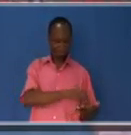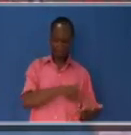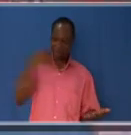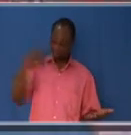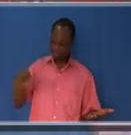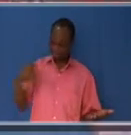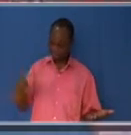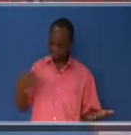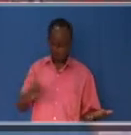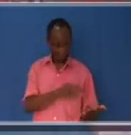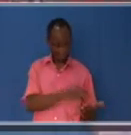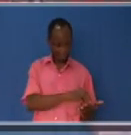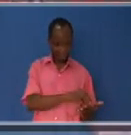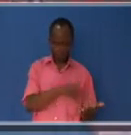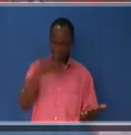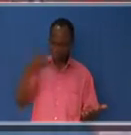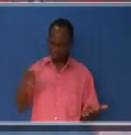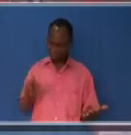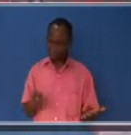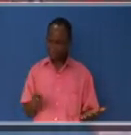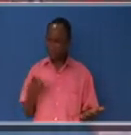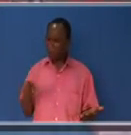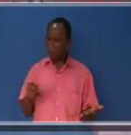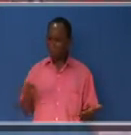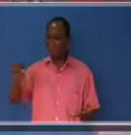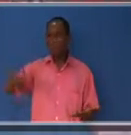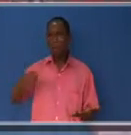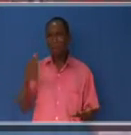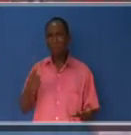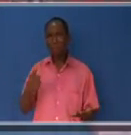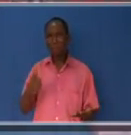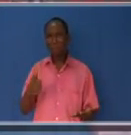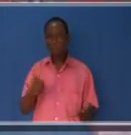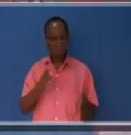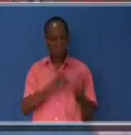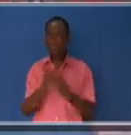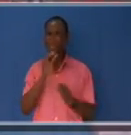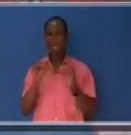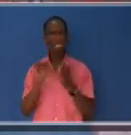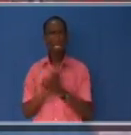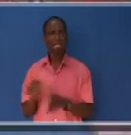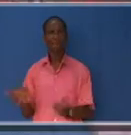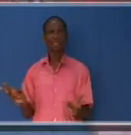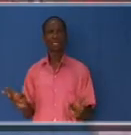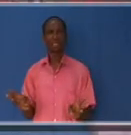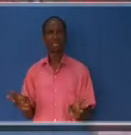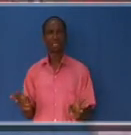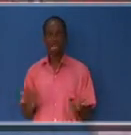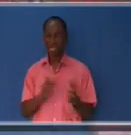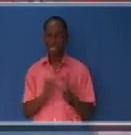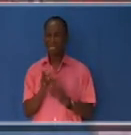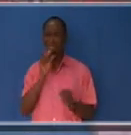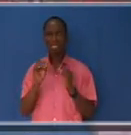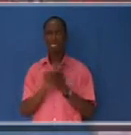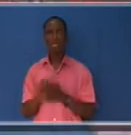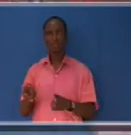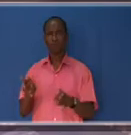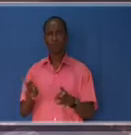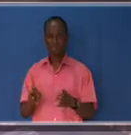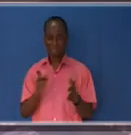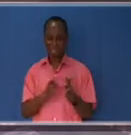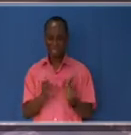have baptized that person, that is not the doctrine of Christ. It is not correct baptism. Baptism is